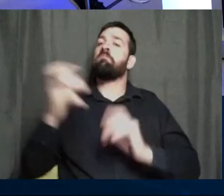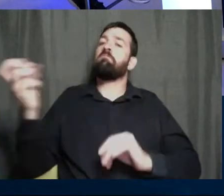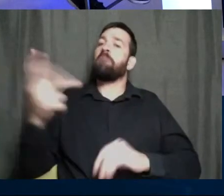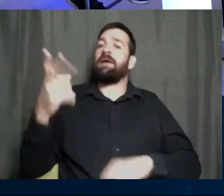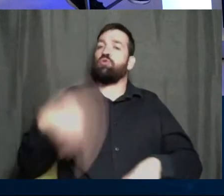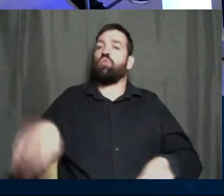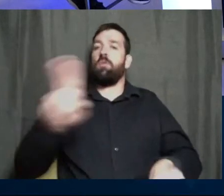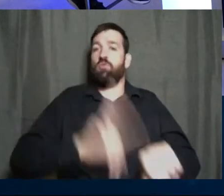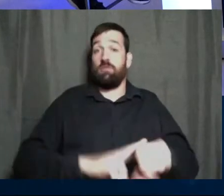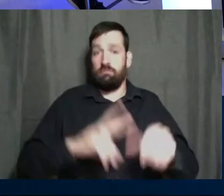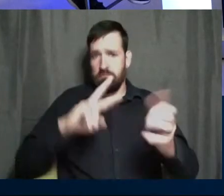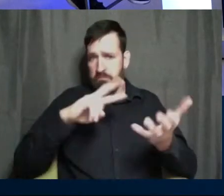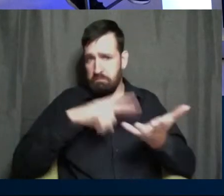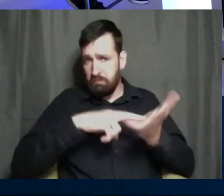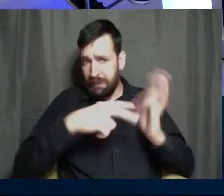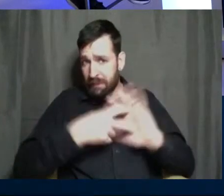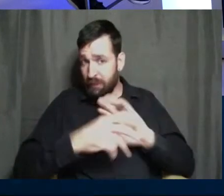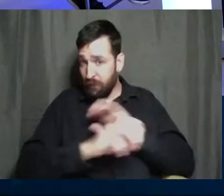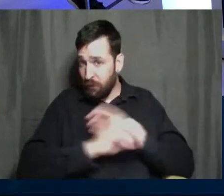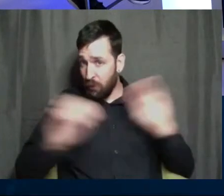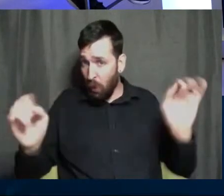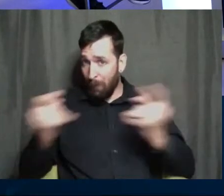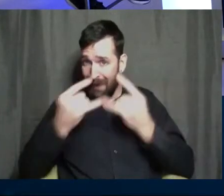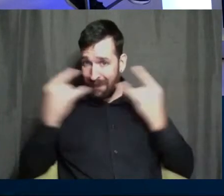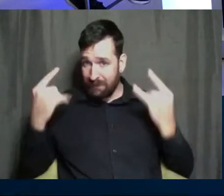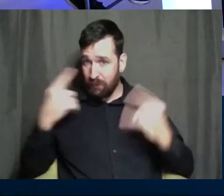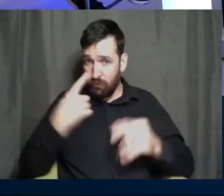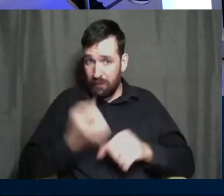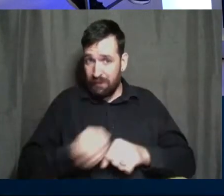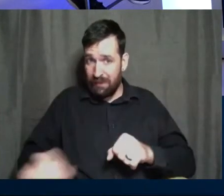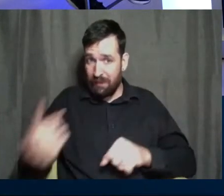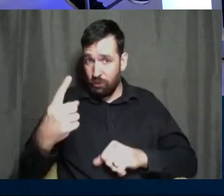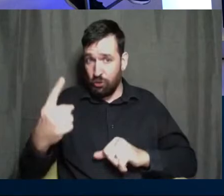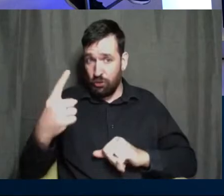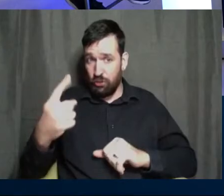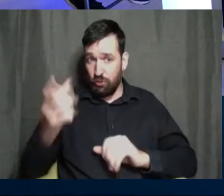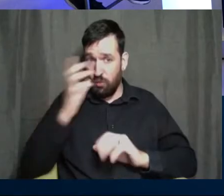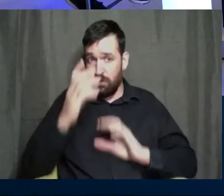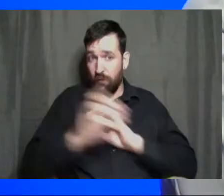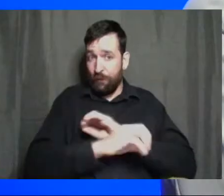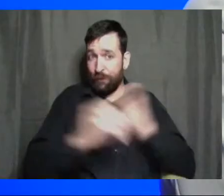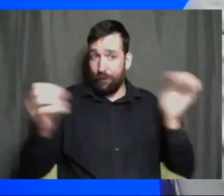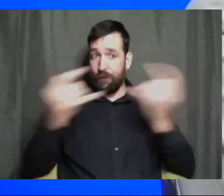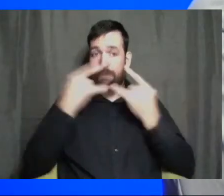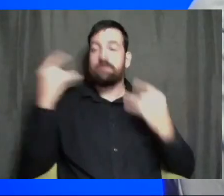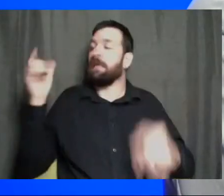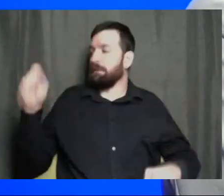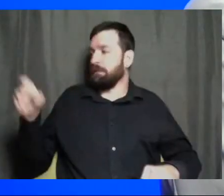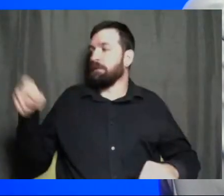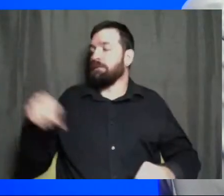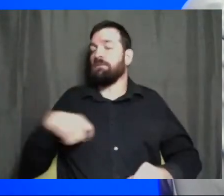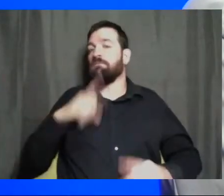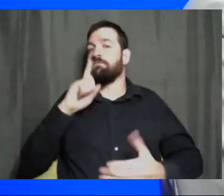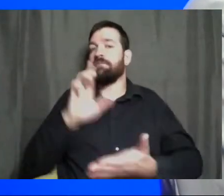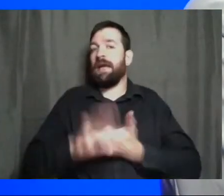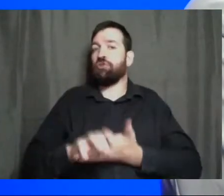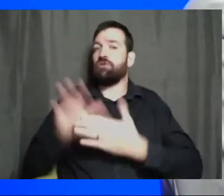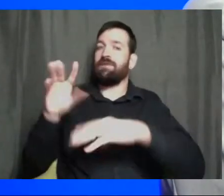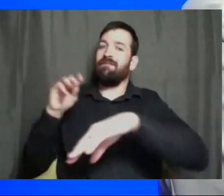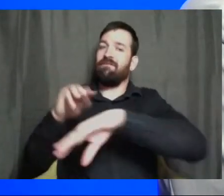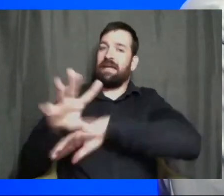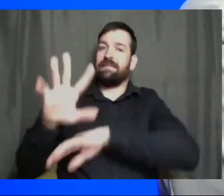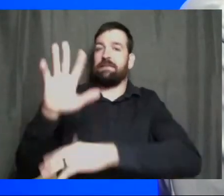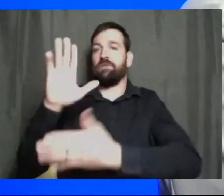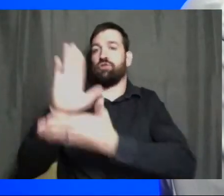you mean no masks? Do you think next year our kids will be going to school with no masks? Yeah. I actually was advising school administrators